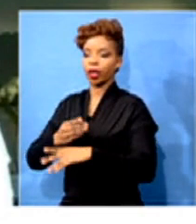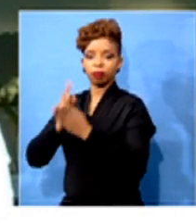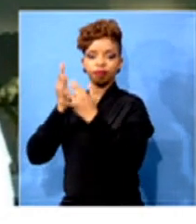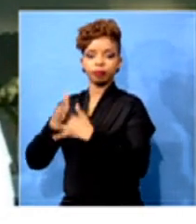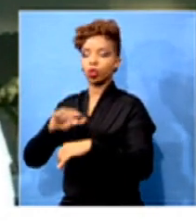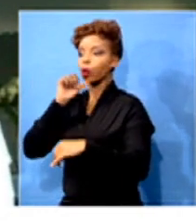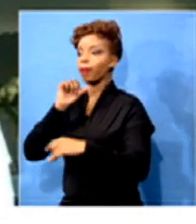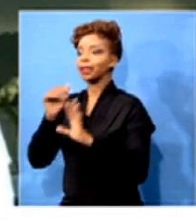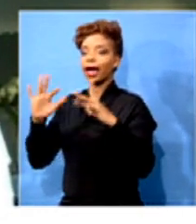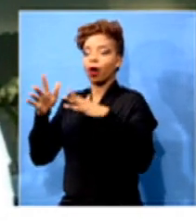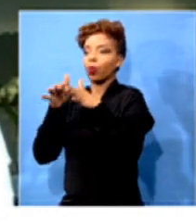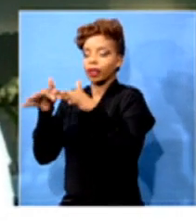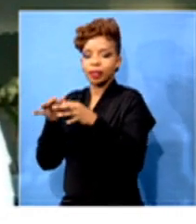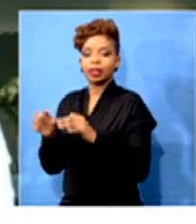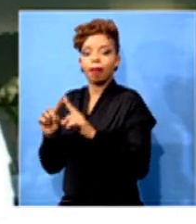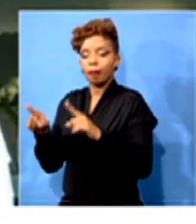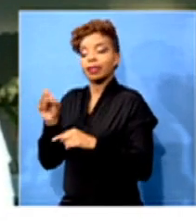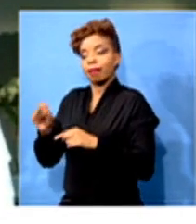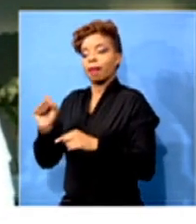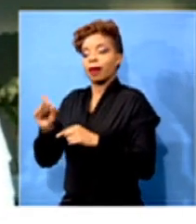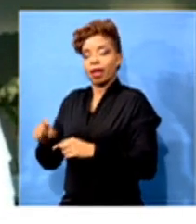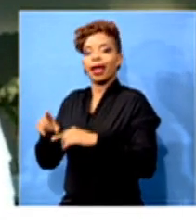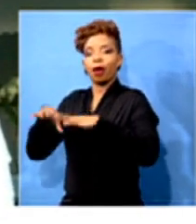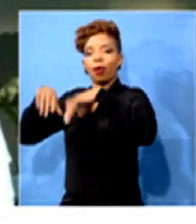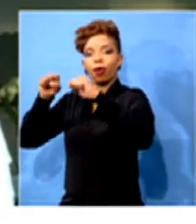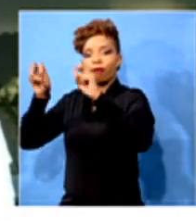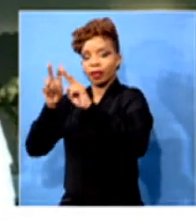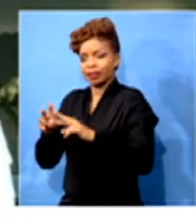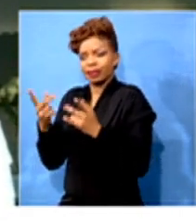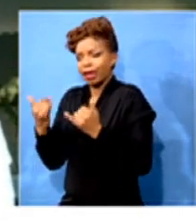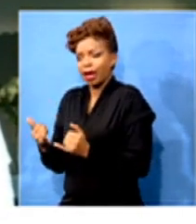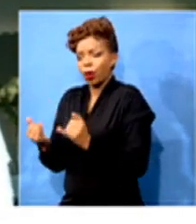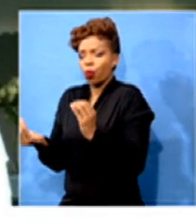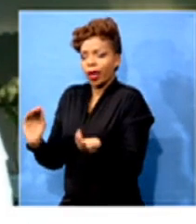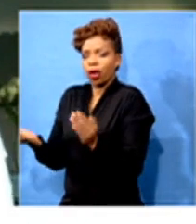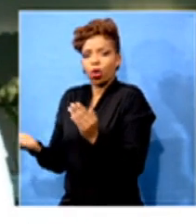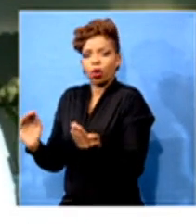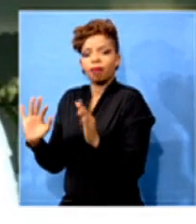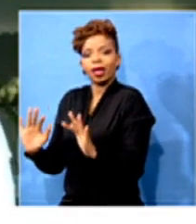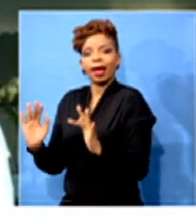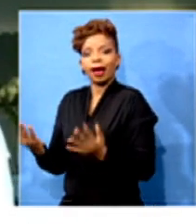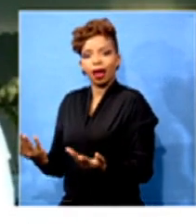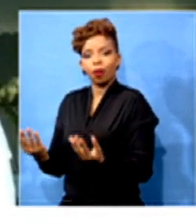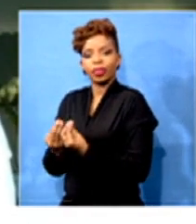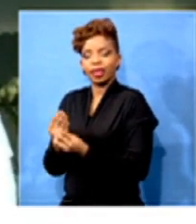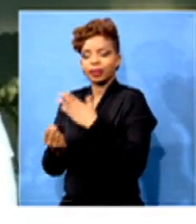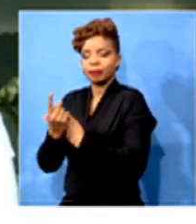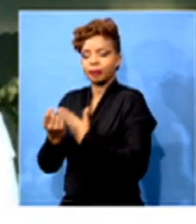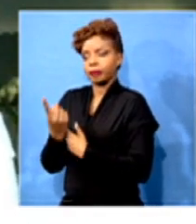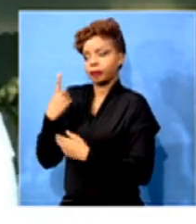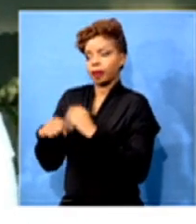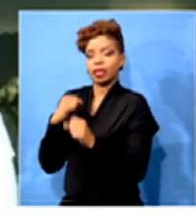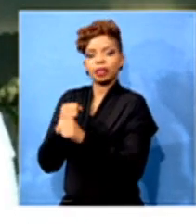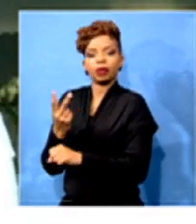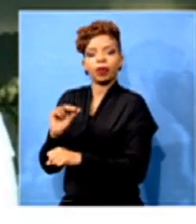you describe it, that is what it ultimately comes down to. So how are we comparing at this stage to what we were going through in 2019?